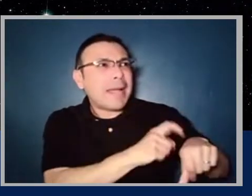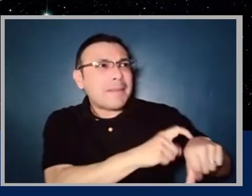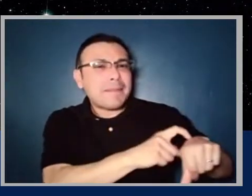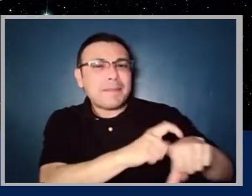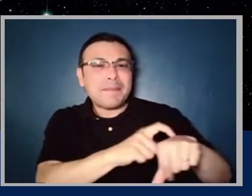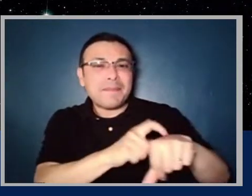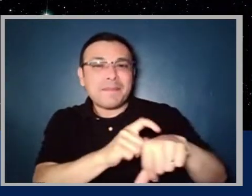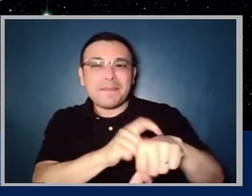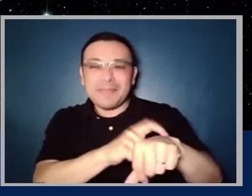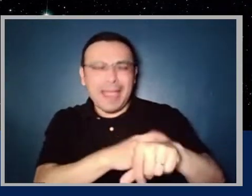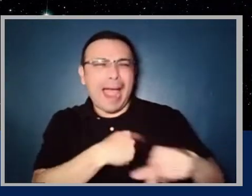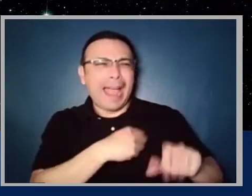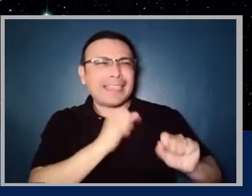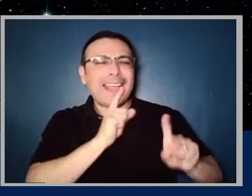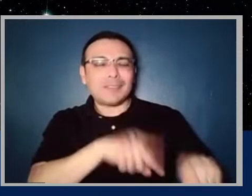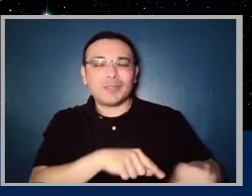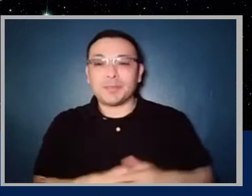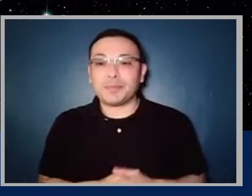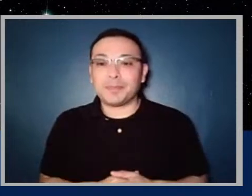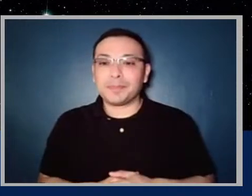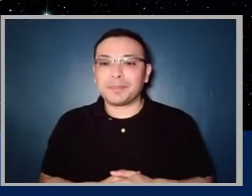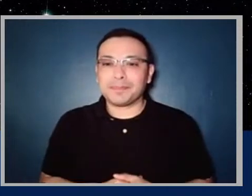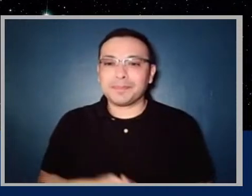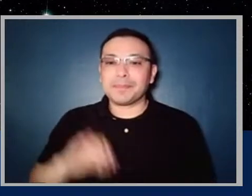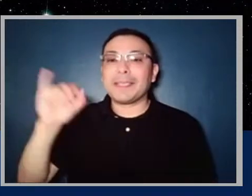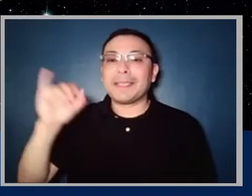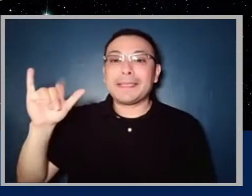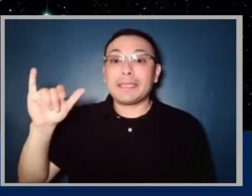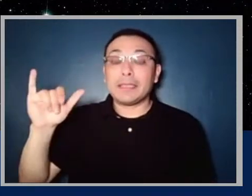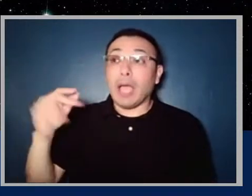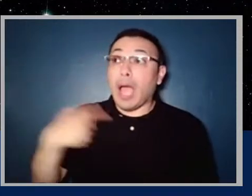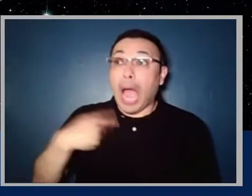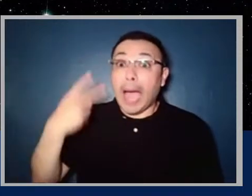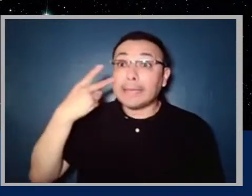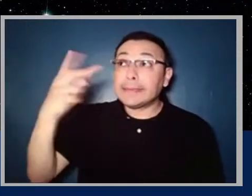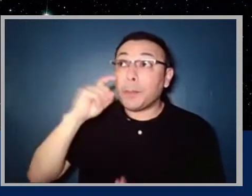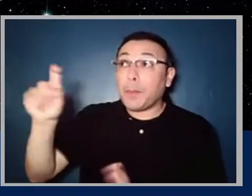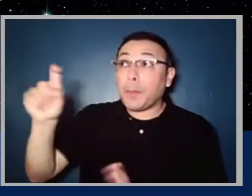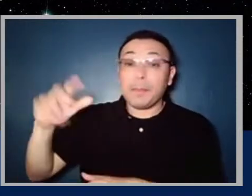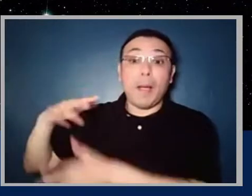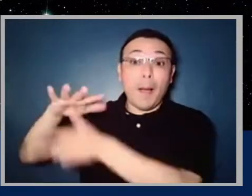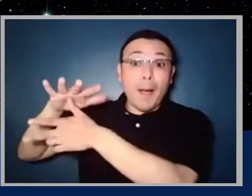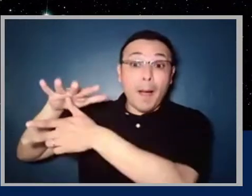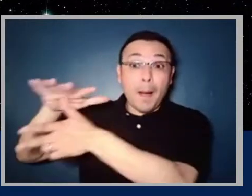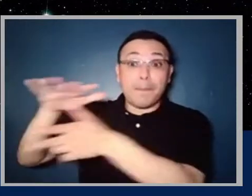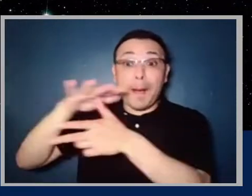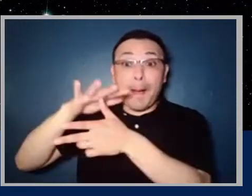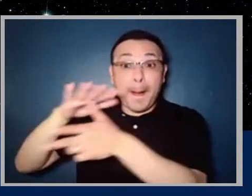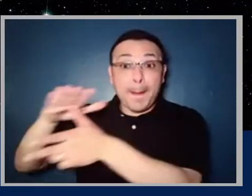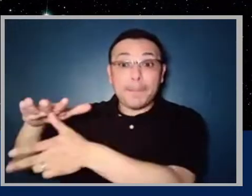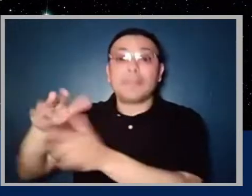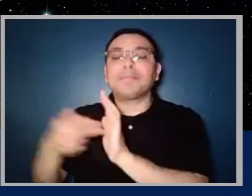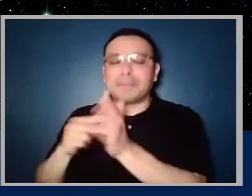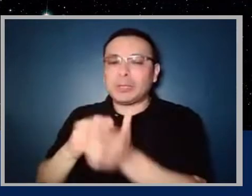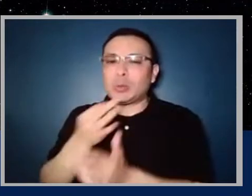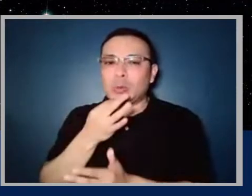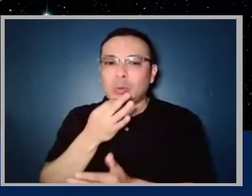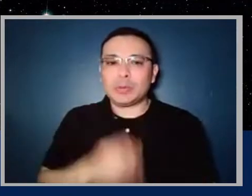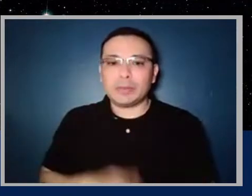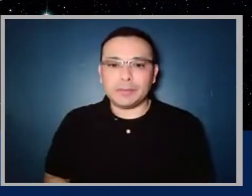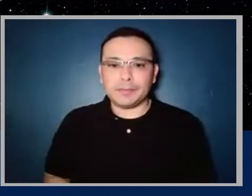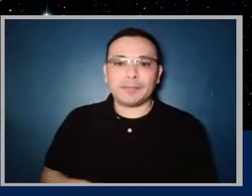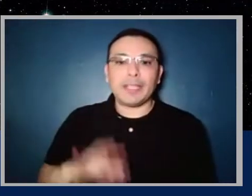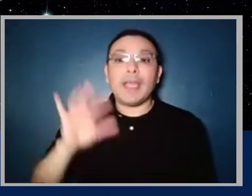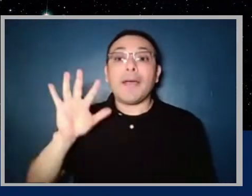currently the helicopters. Yeah, when I hear the helicopters, I know it's getting close. Yep. The launch is currently scheduled for 5:37